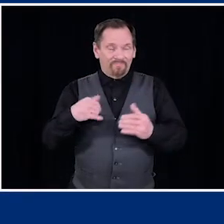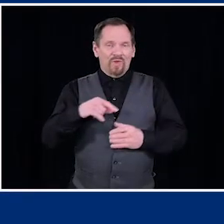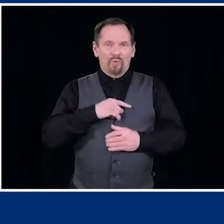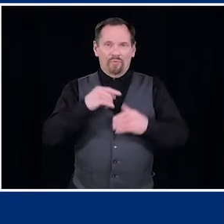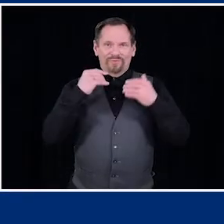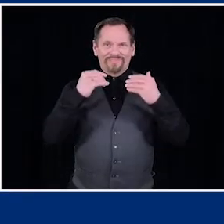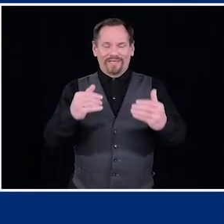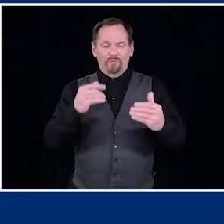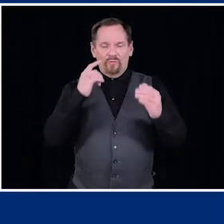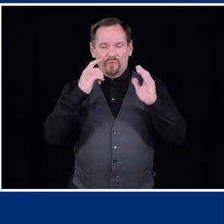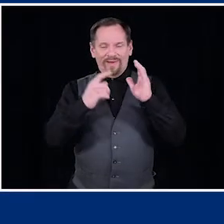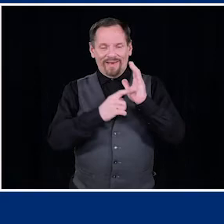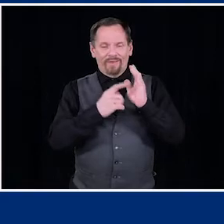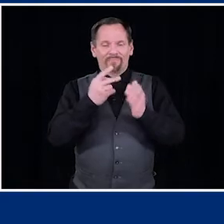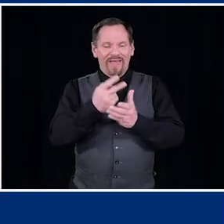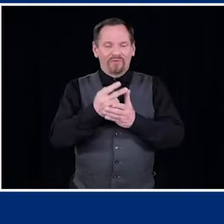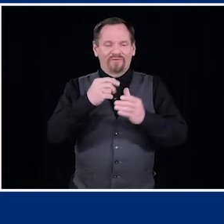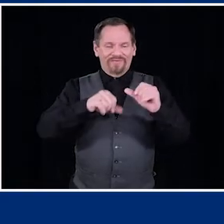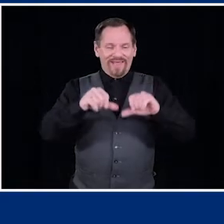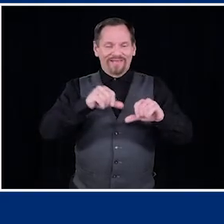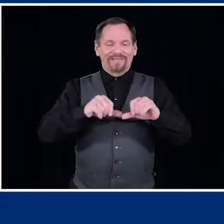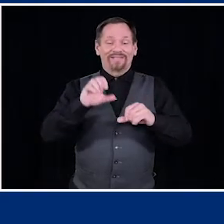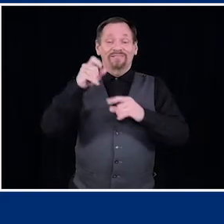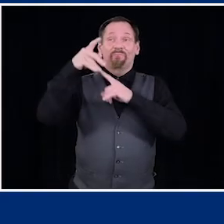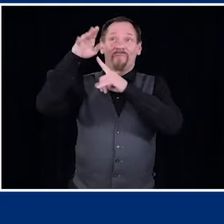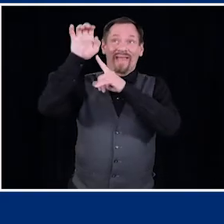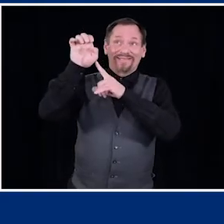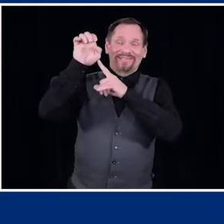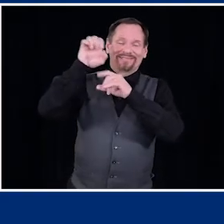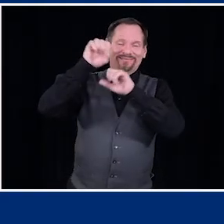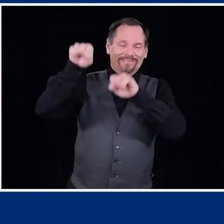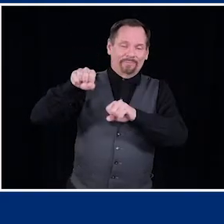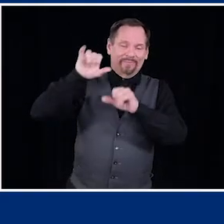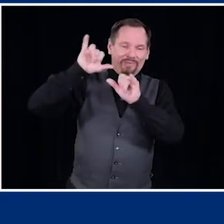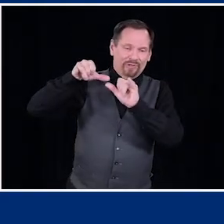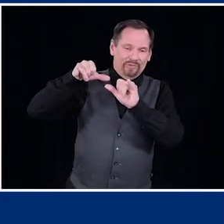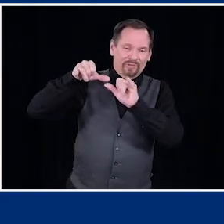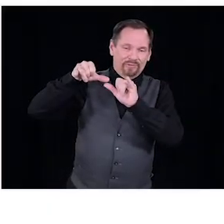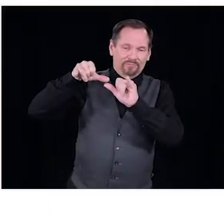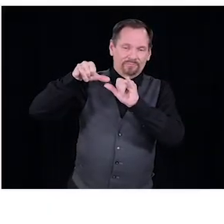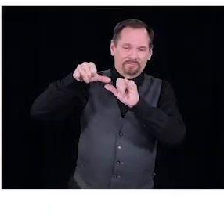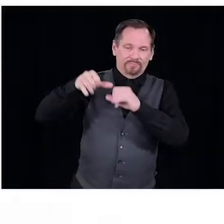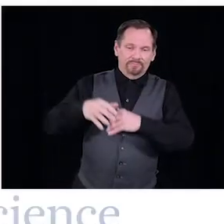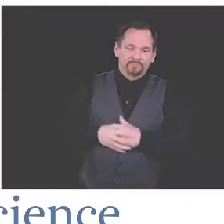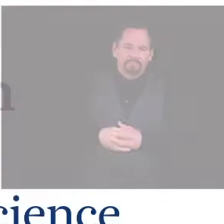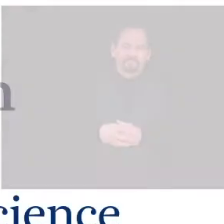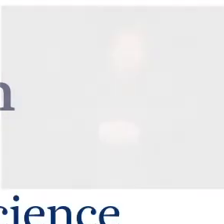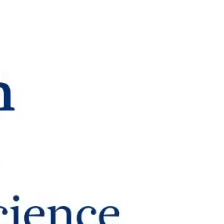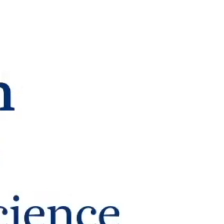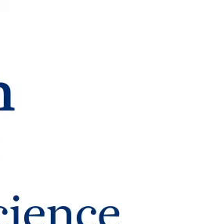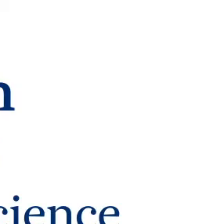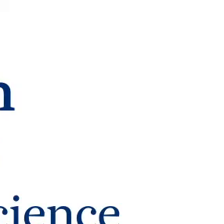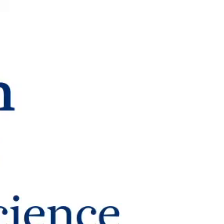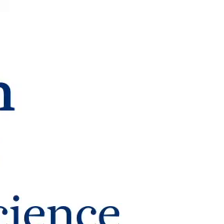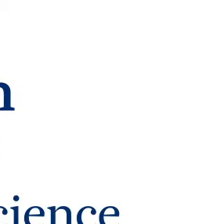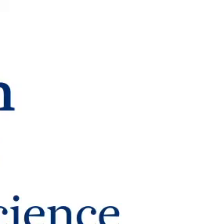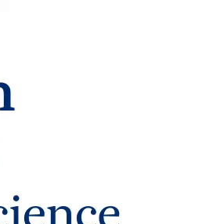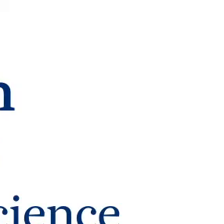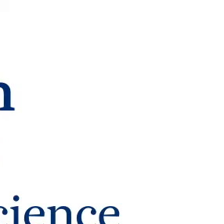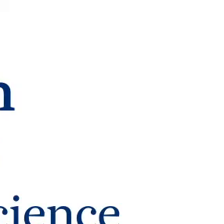Now we will proceed with the recognizing of the Master of Science in Space Systems Engineering. Austin